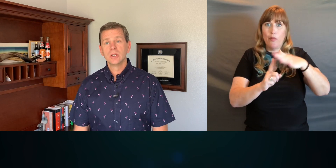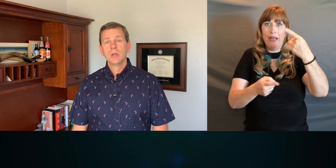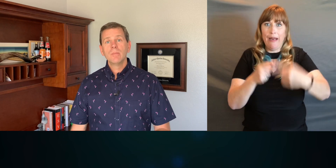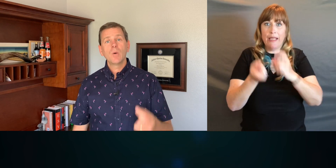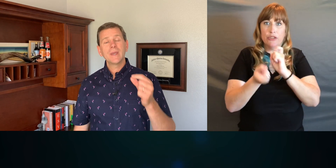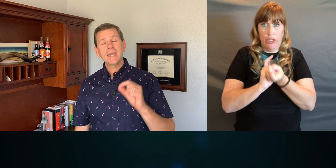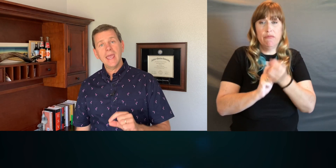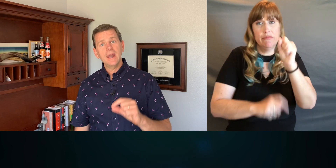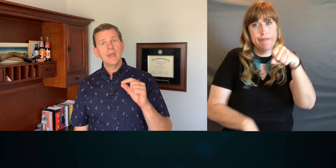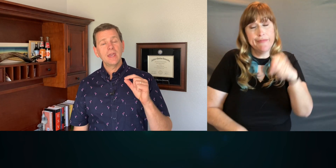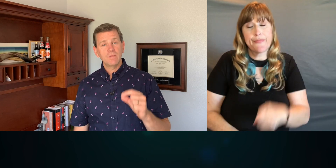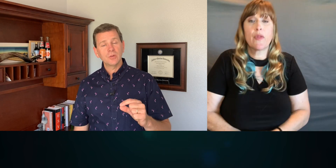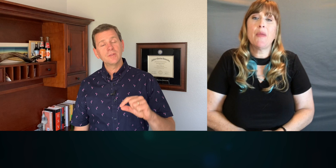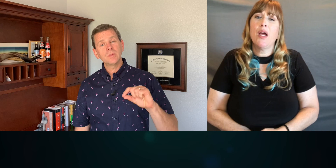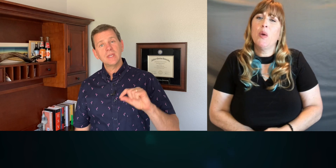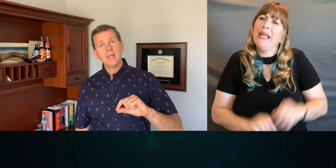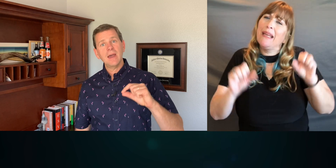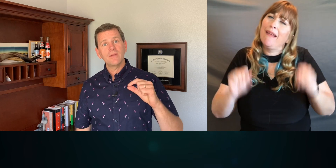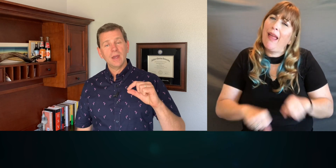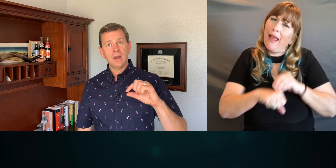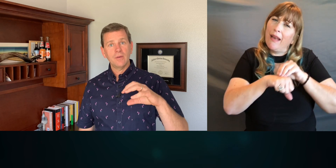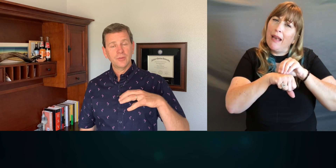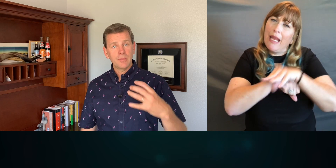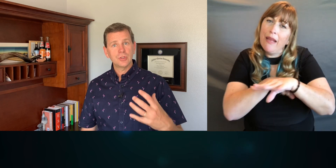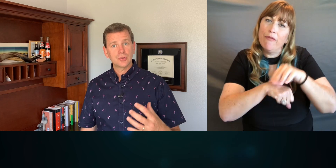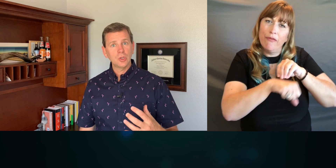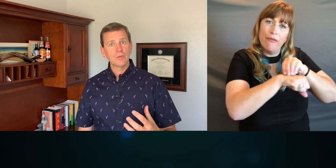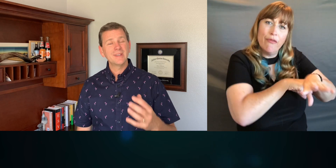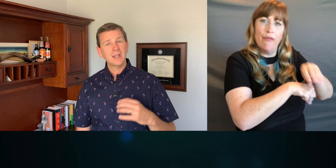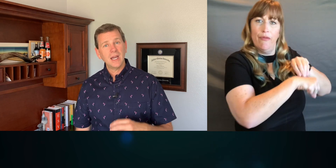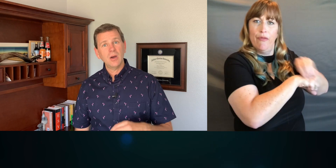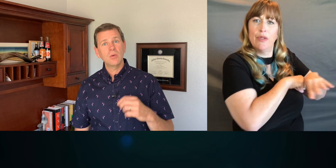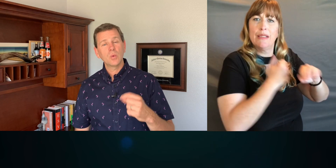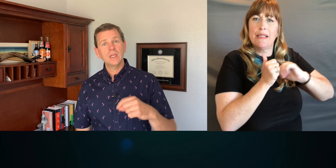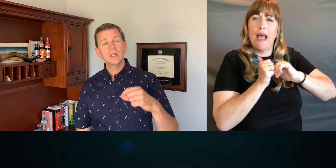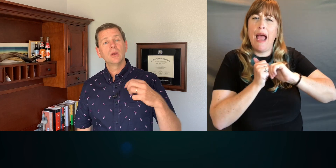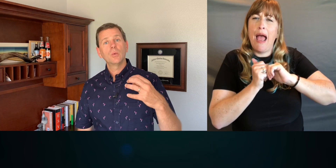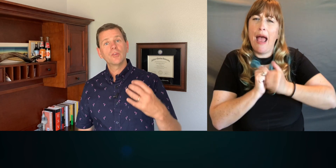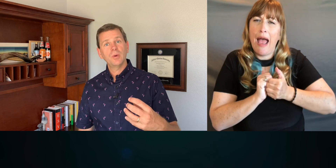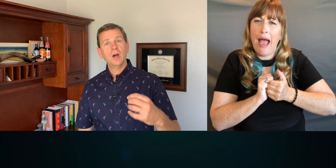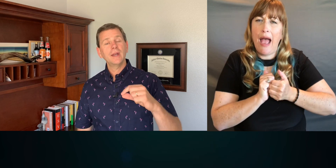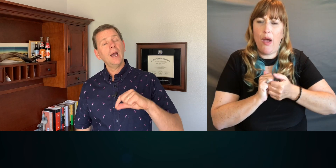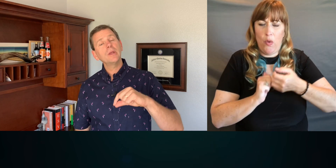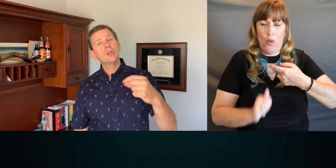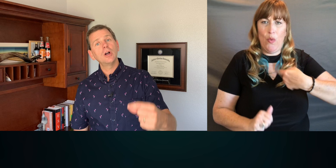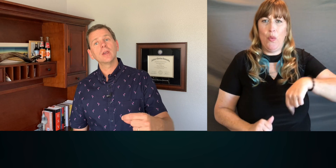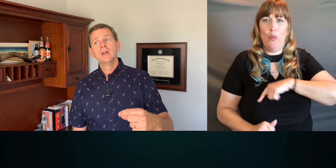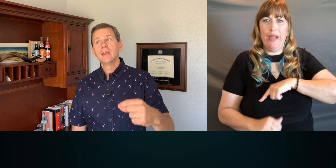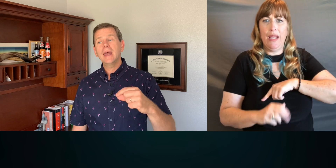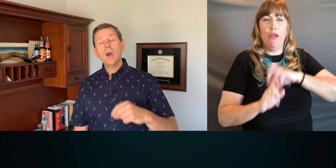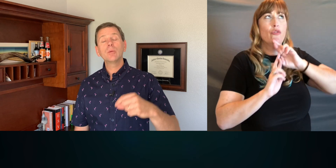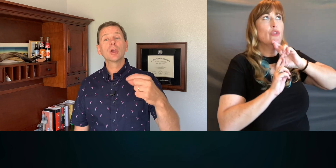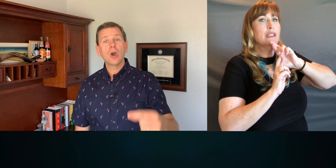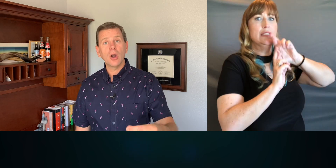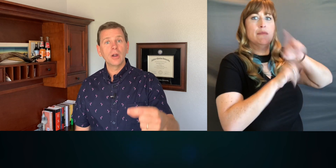change, but what we can influence and we can have some control over is how we respond and how we look